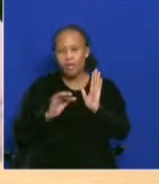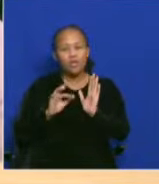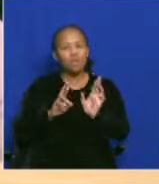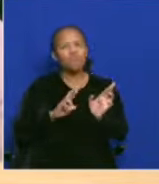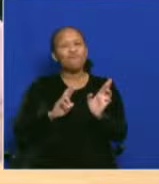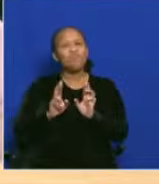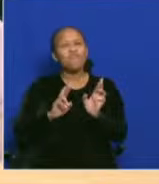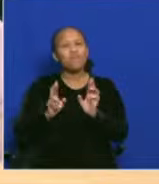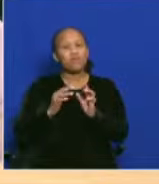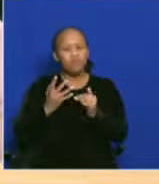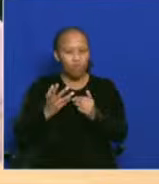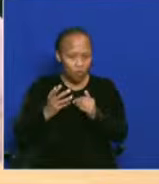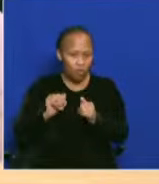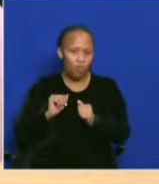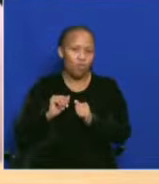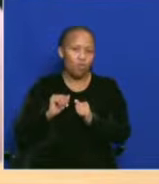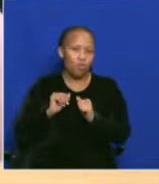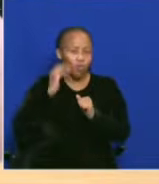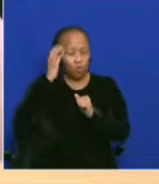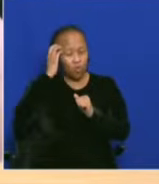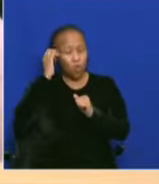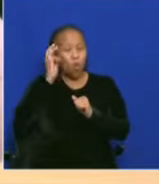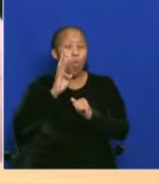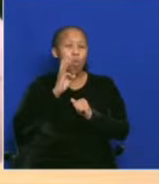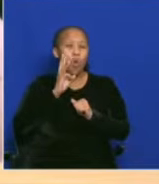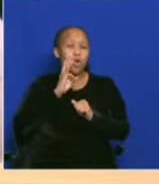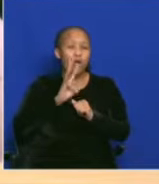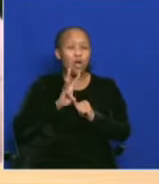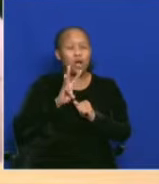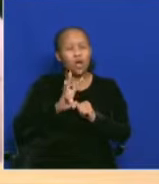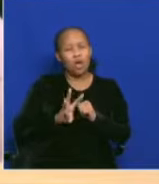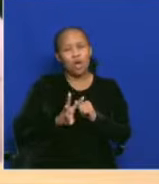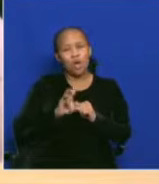wells or the SMARDA